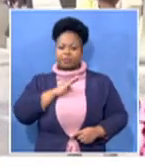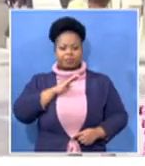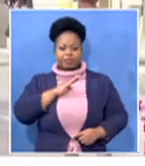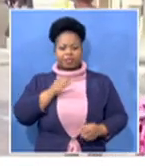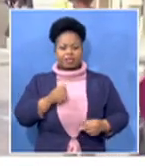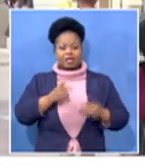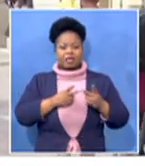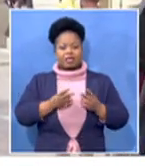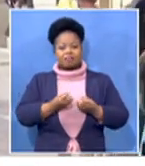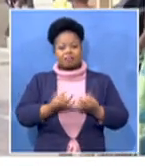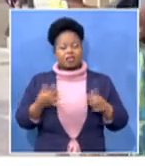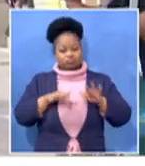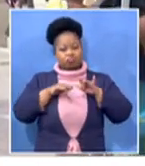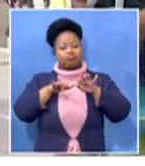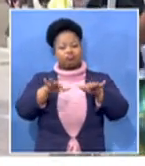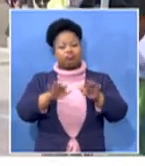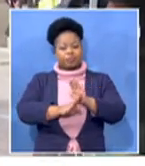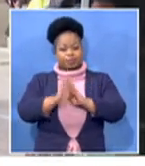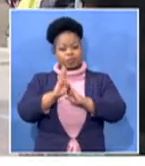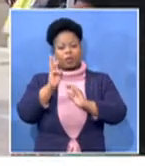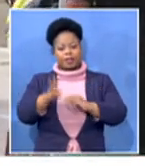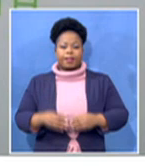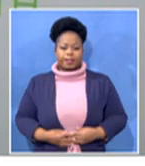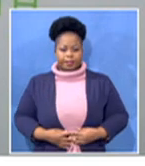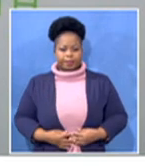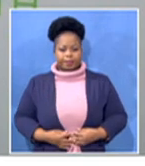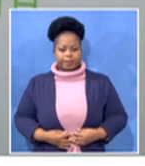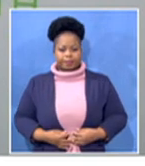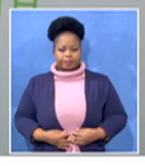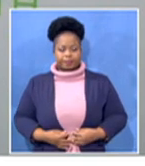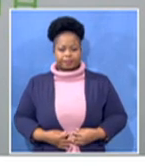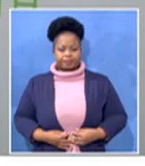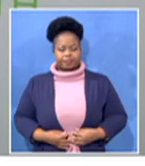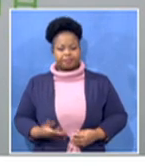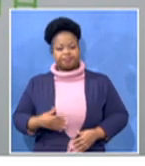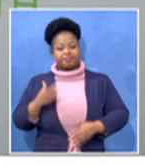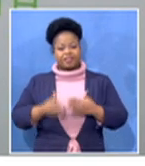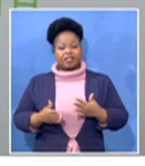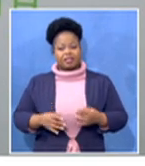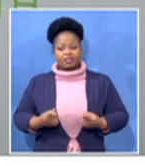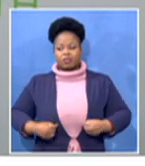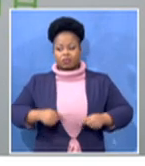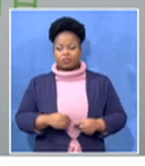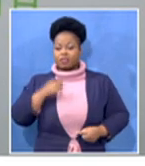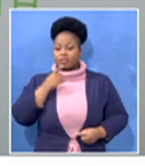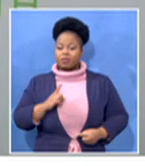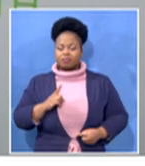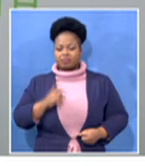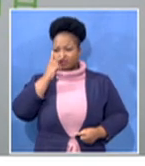and fueling the recent spike in cases there. At the end of the day, we're seeing really, really